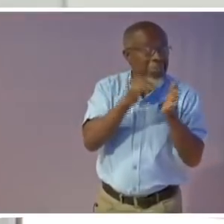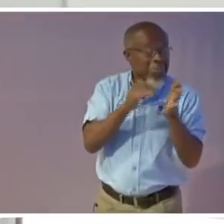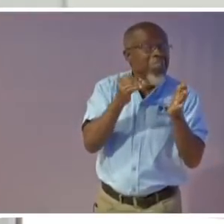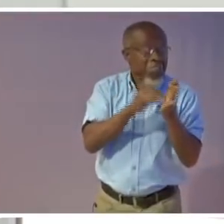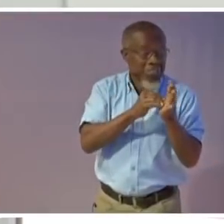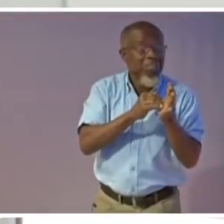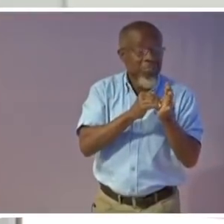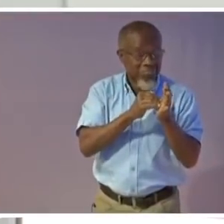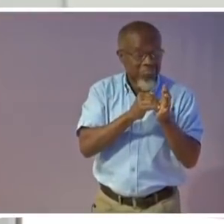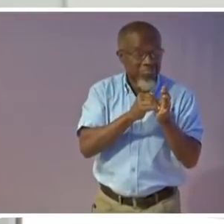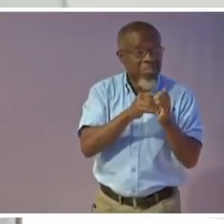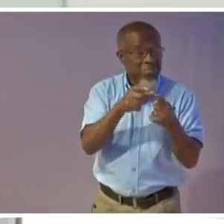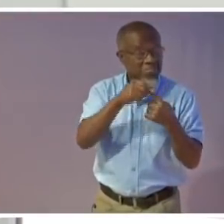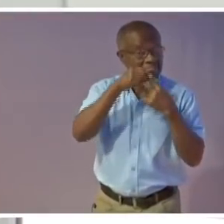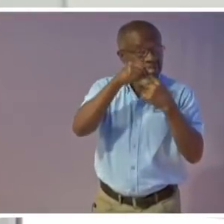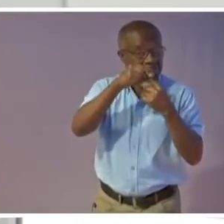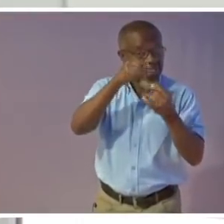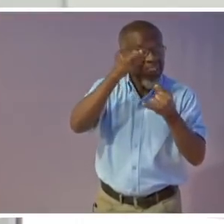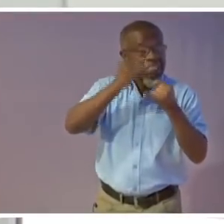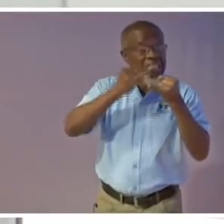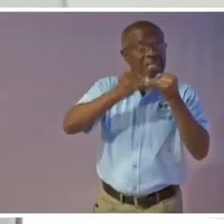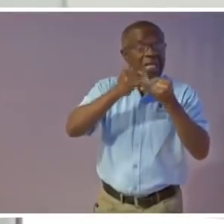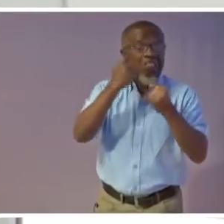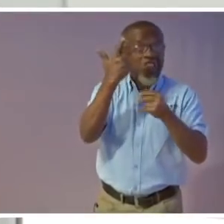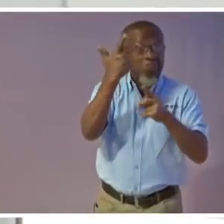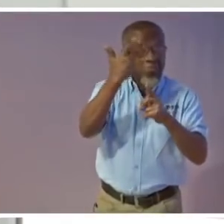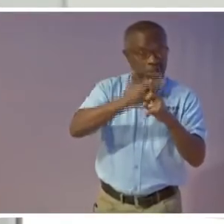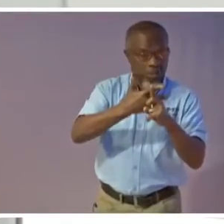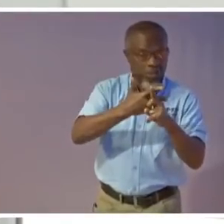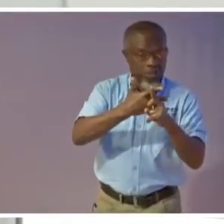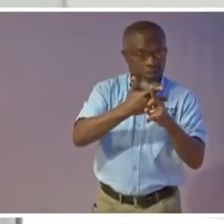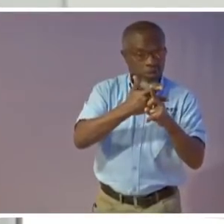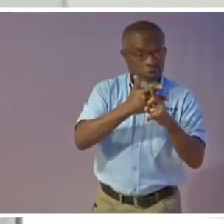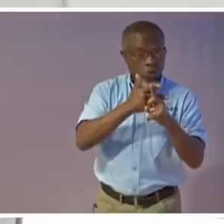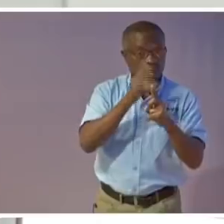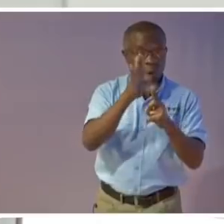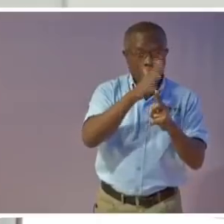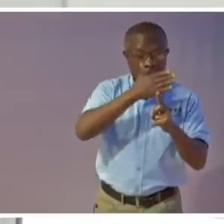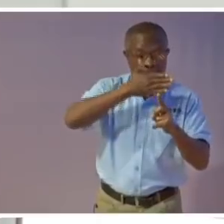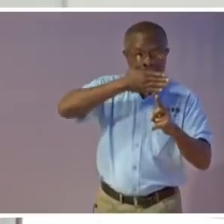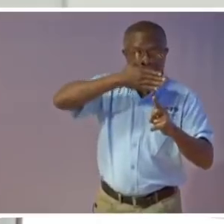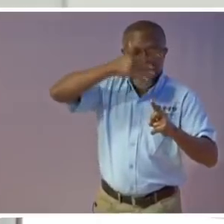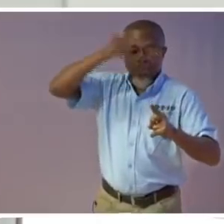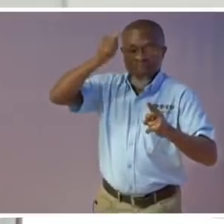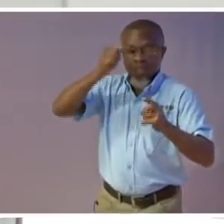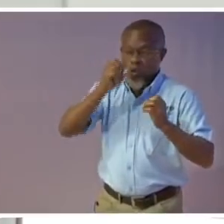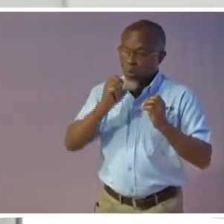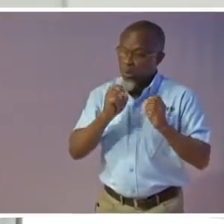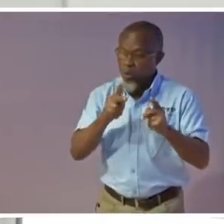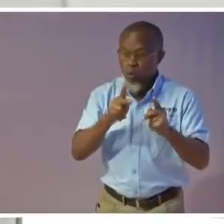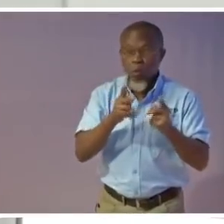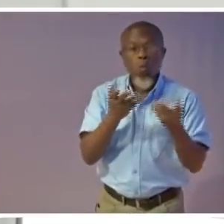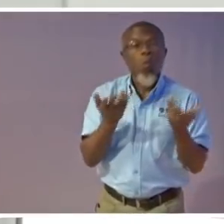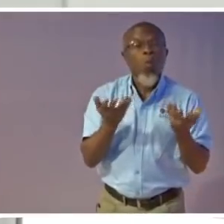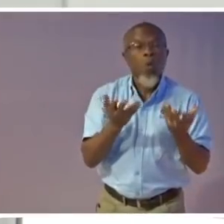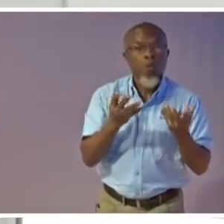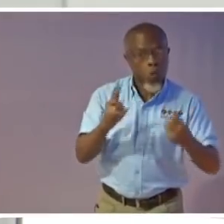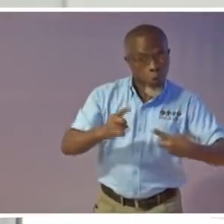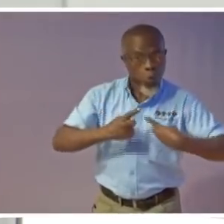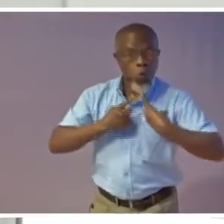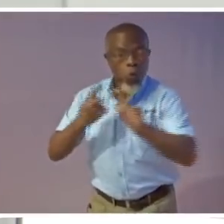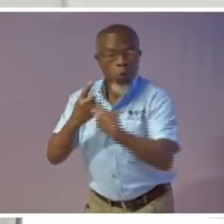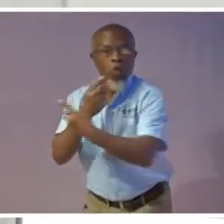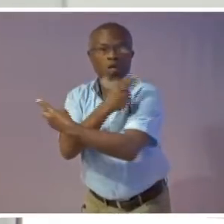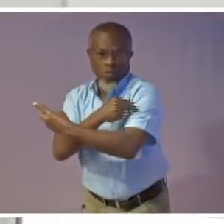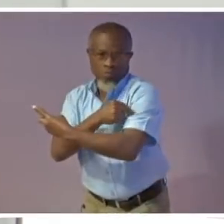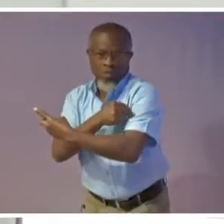over the last 3 months. Your best chance is being admitted to a hospital facility where you